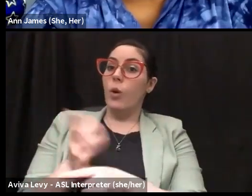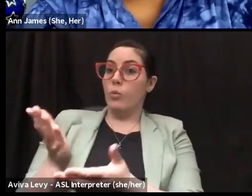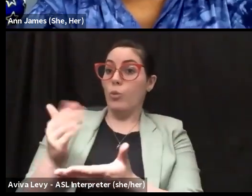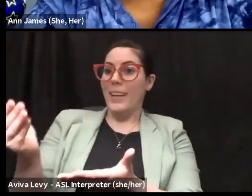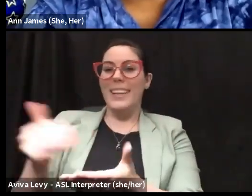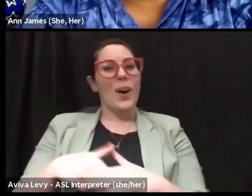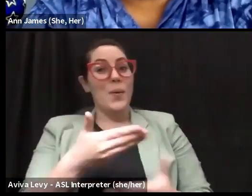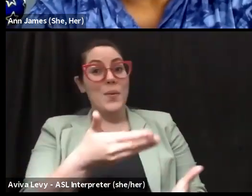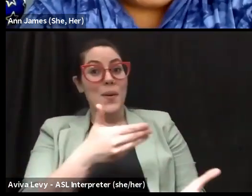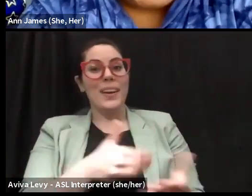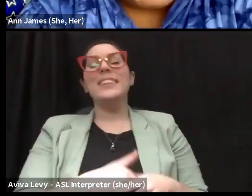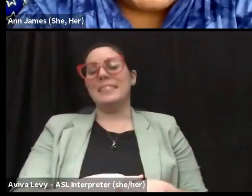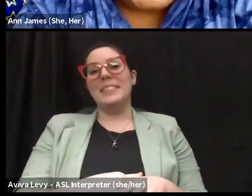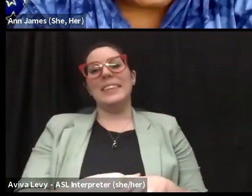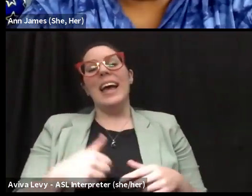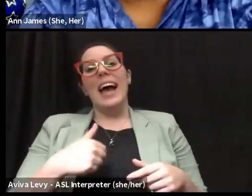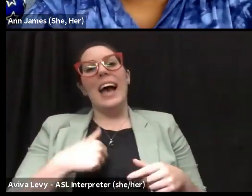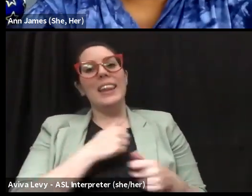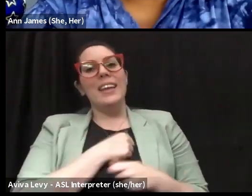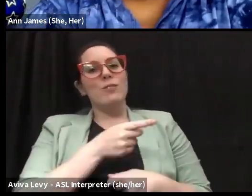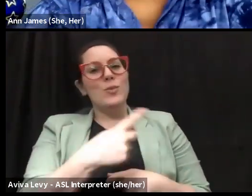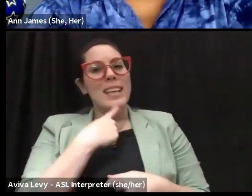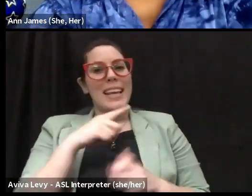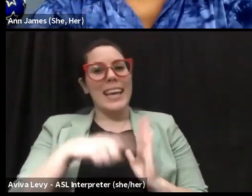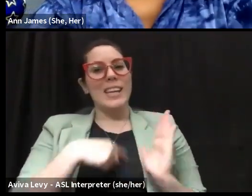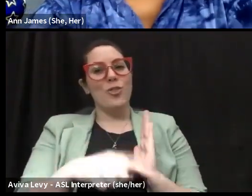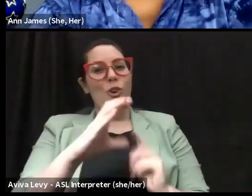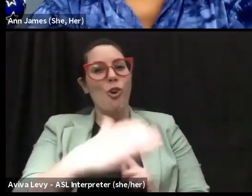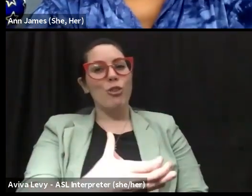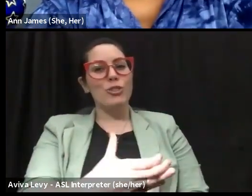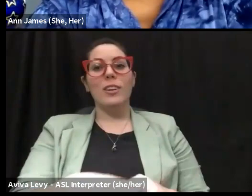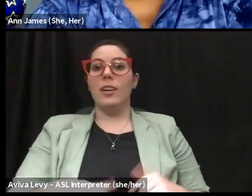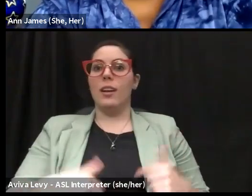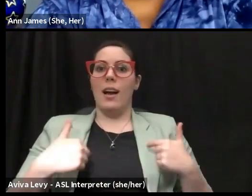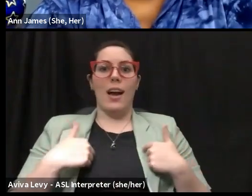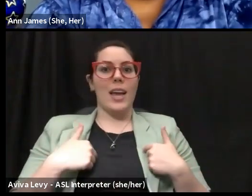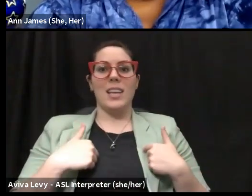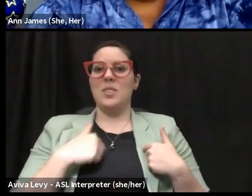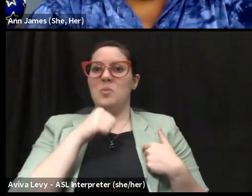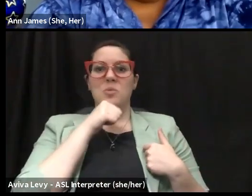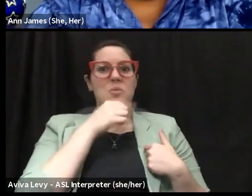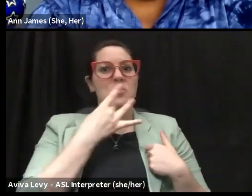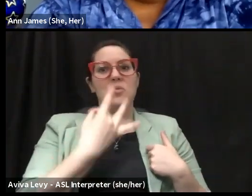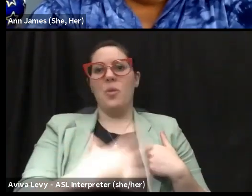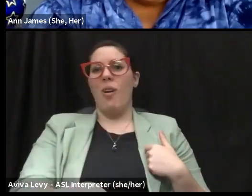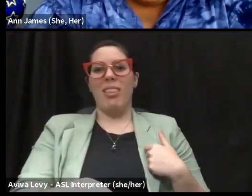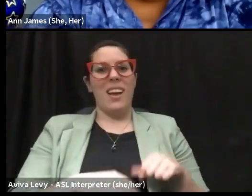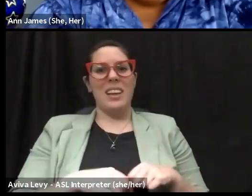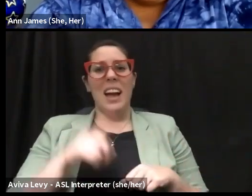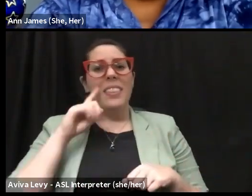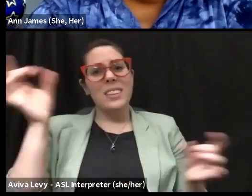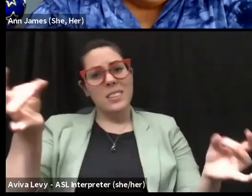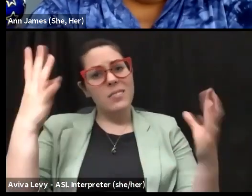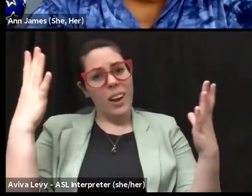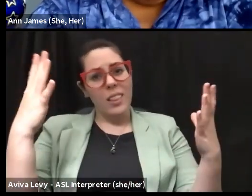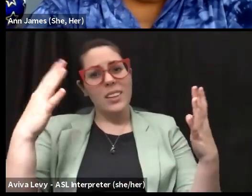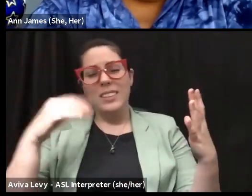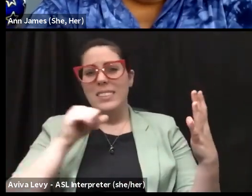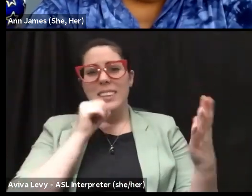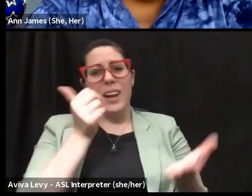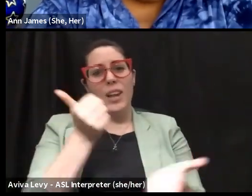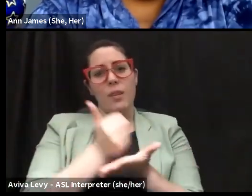I love what you said about cancel culture. I am very not into cancel culture. I think it's violent and I don't think it helps